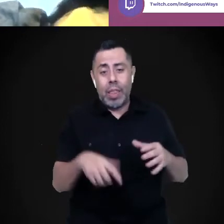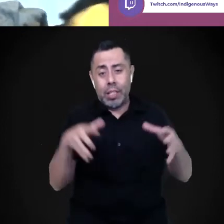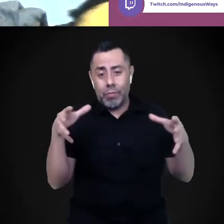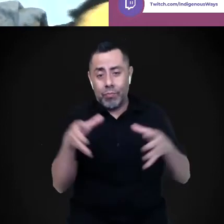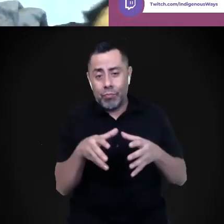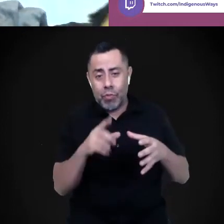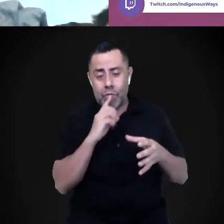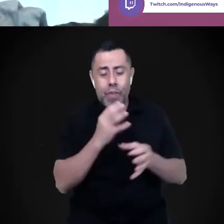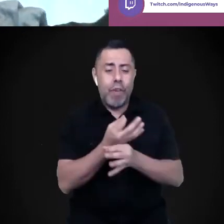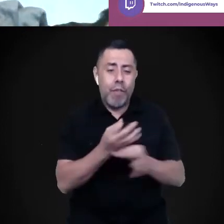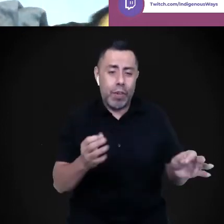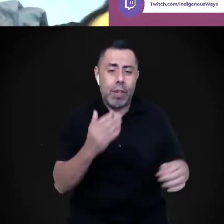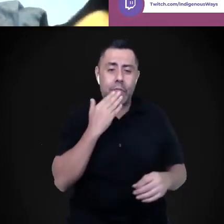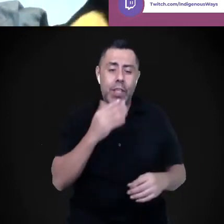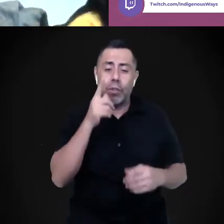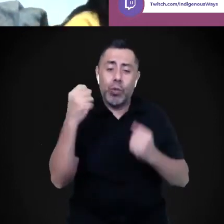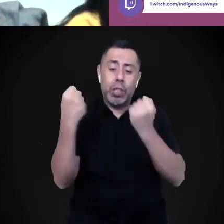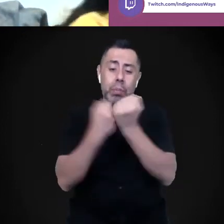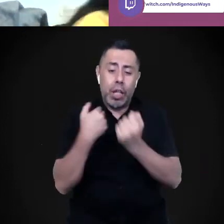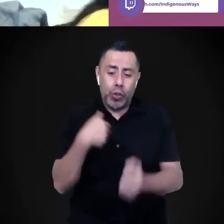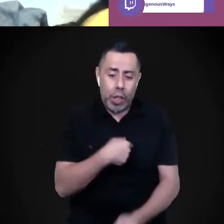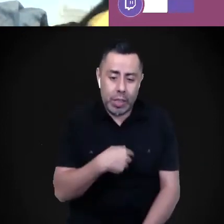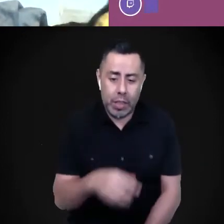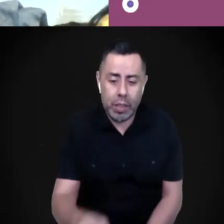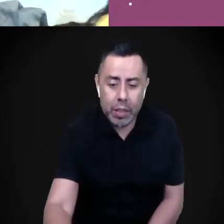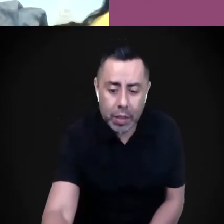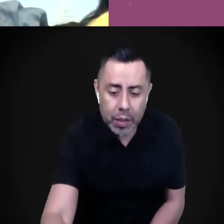Native American Advice Fund, the